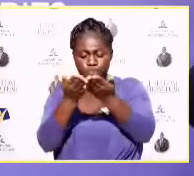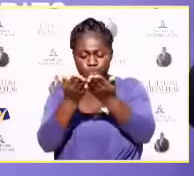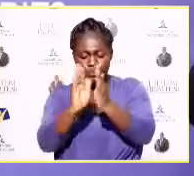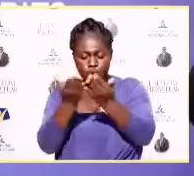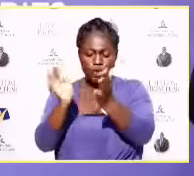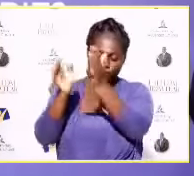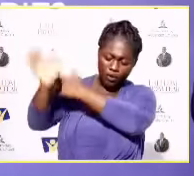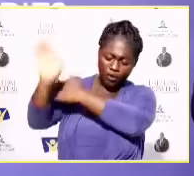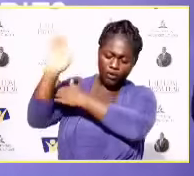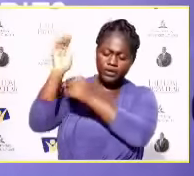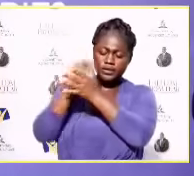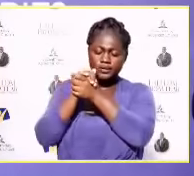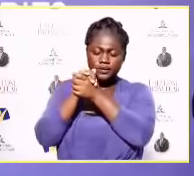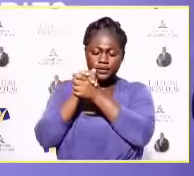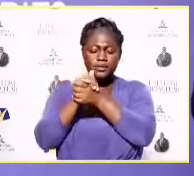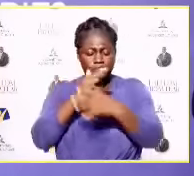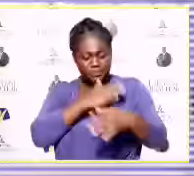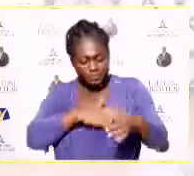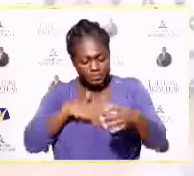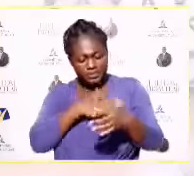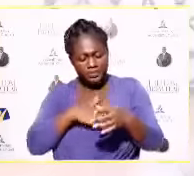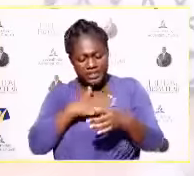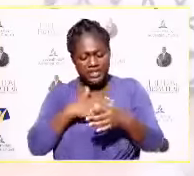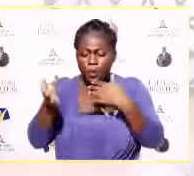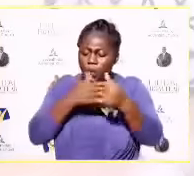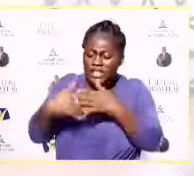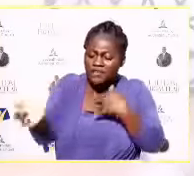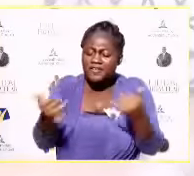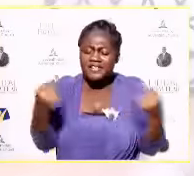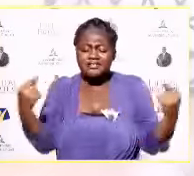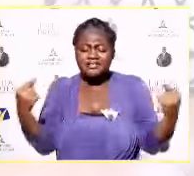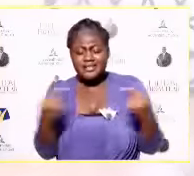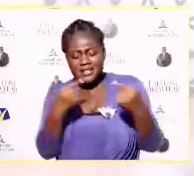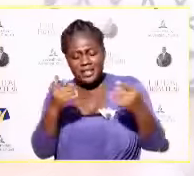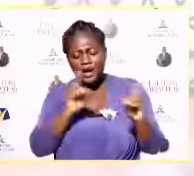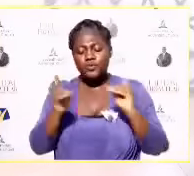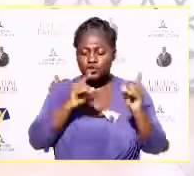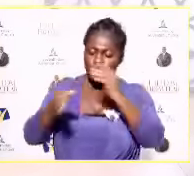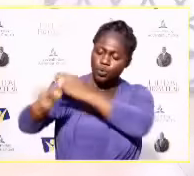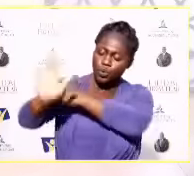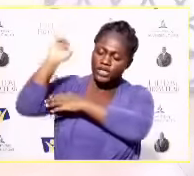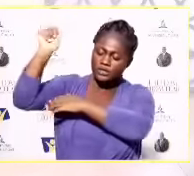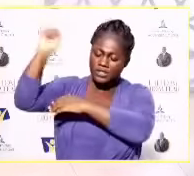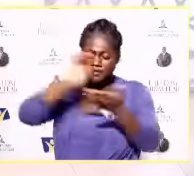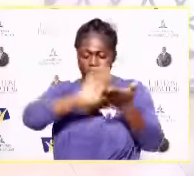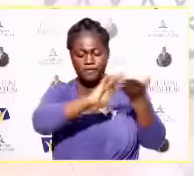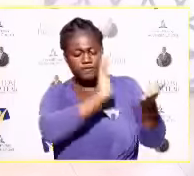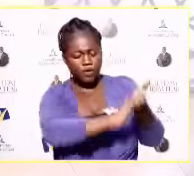Miss Rao pa. Boni bia wa ye rade de becheo. Invite those online too.